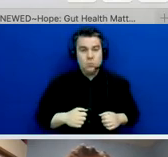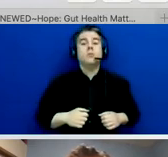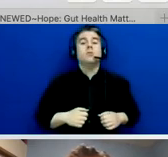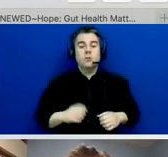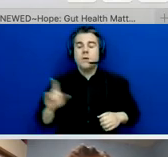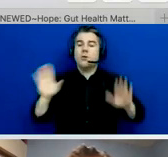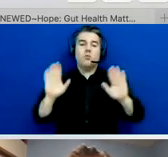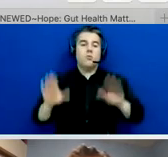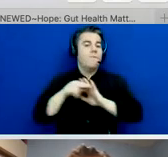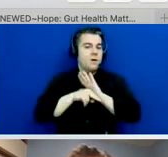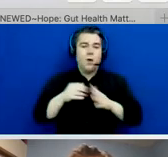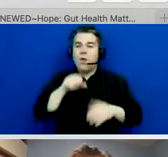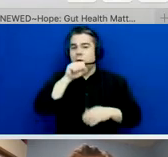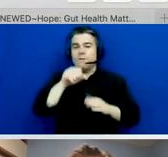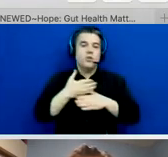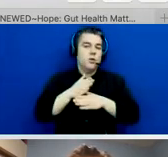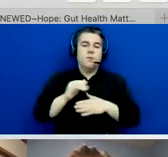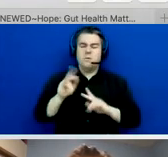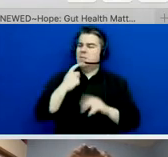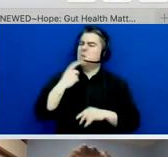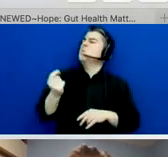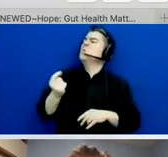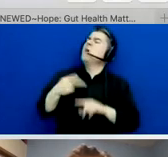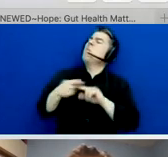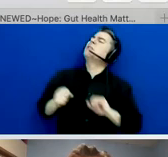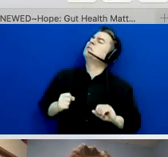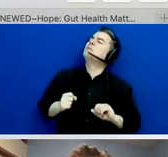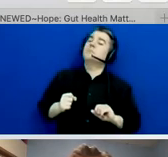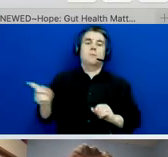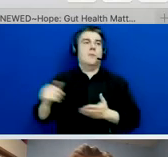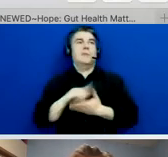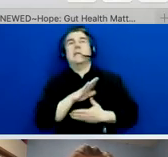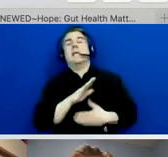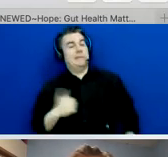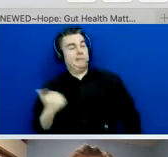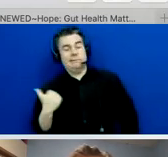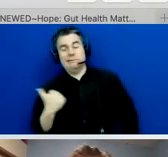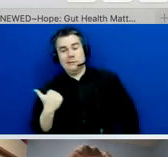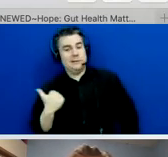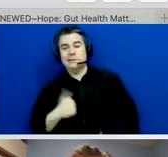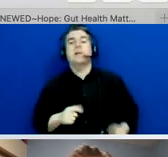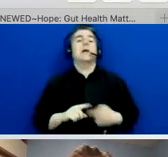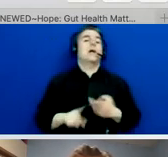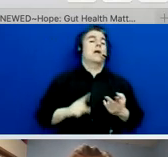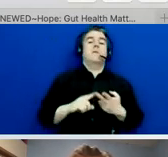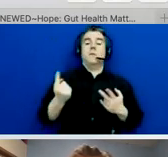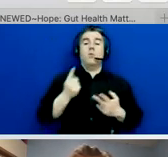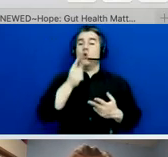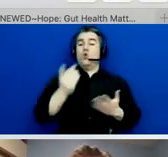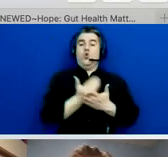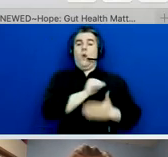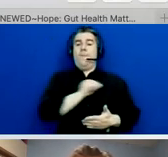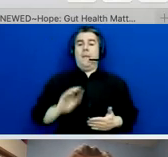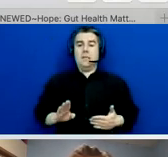these videos with people. If somebody says, well, what's Plexus? Send them this video. If somebody is just a new ambassador and they're getting